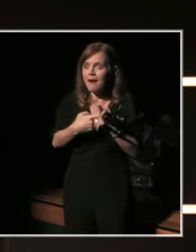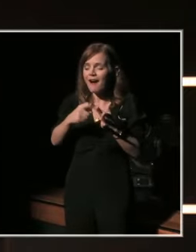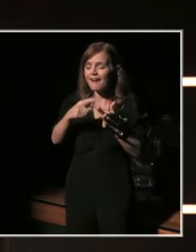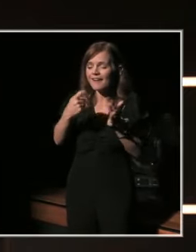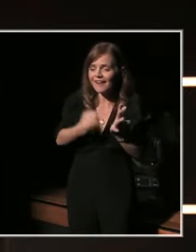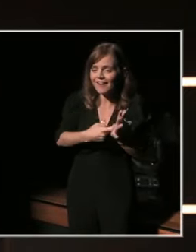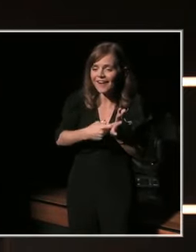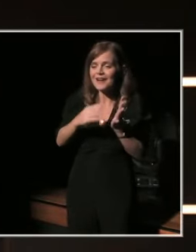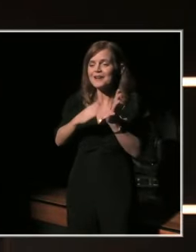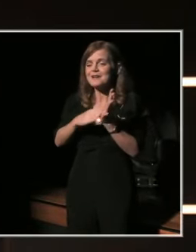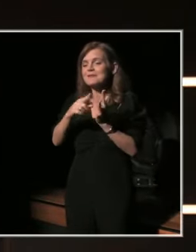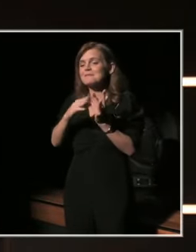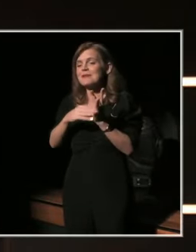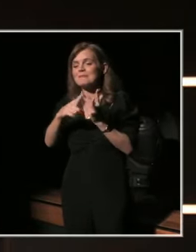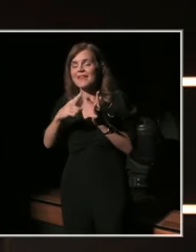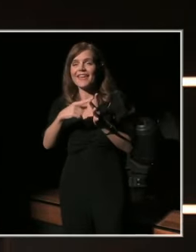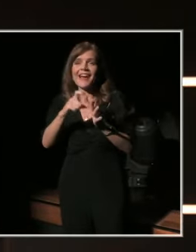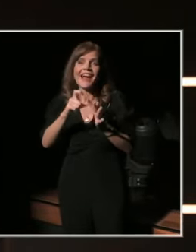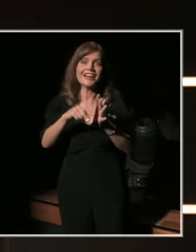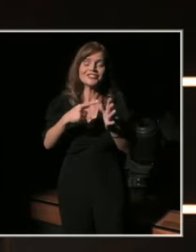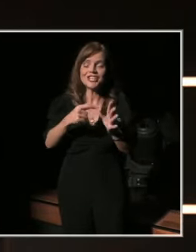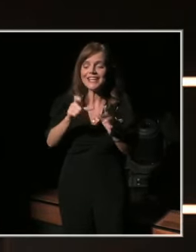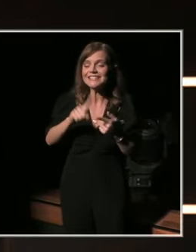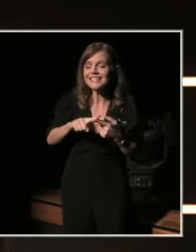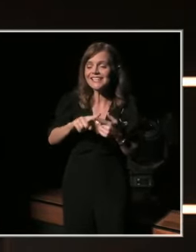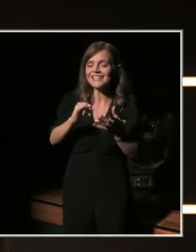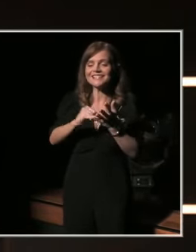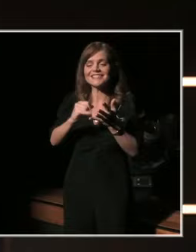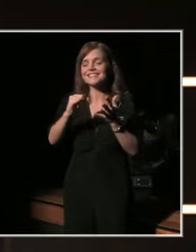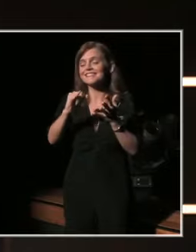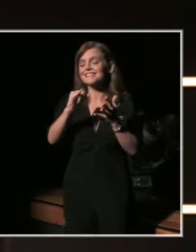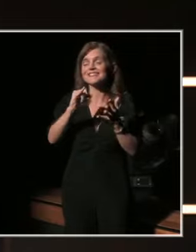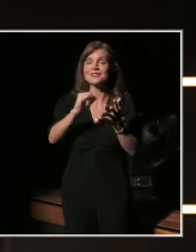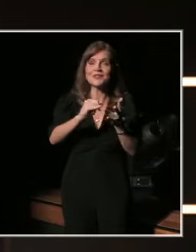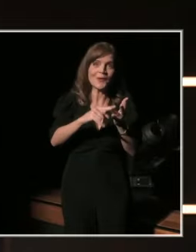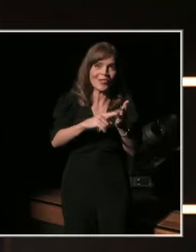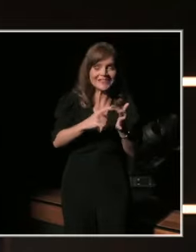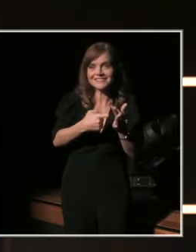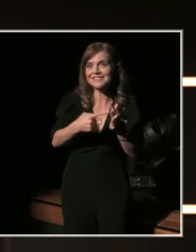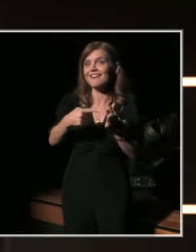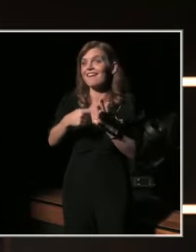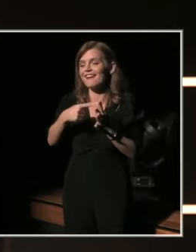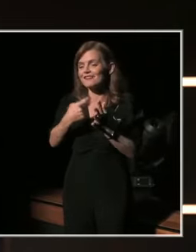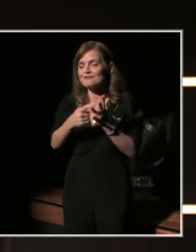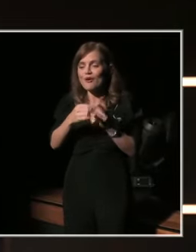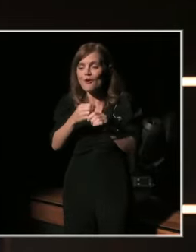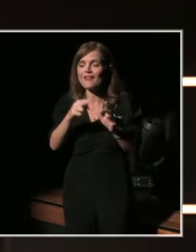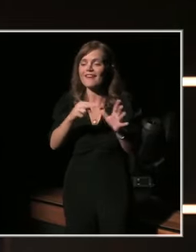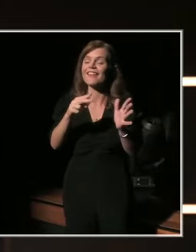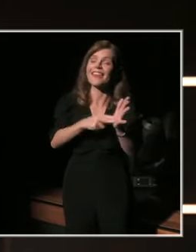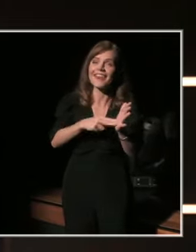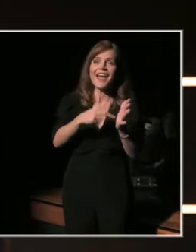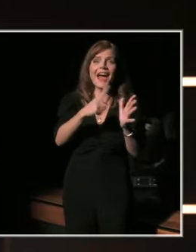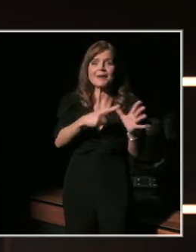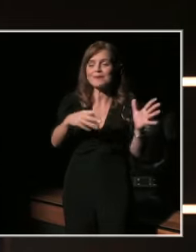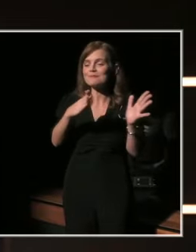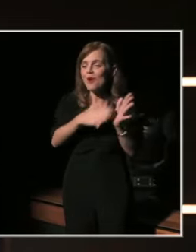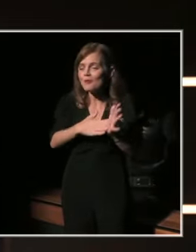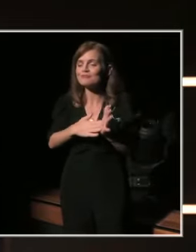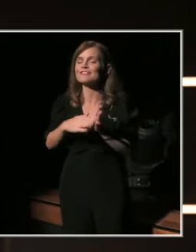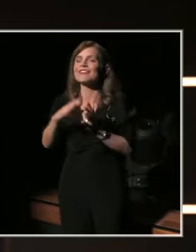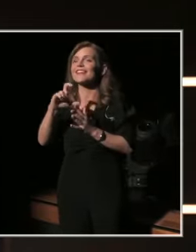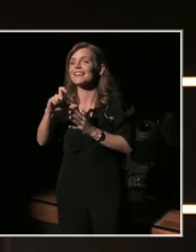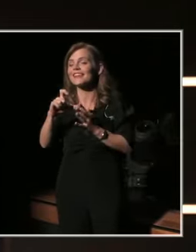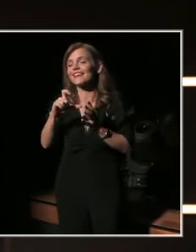Mimi Ajibade, Salita Rogan, Sean Guerra, Abby Mowbray,